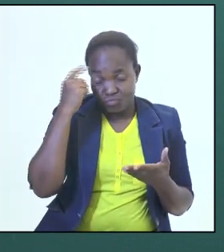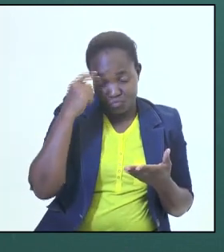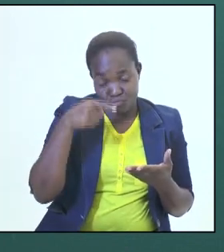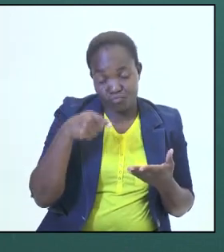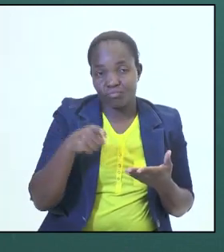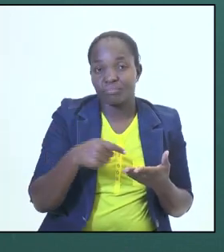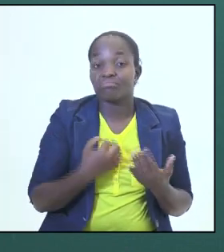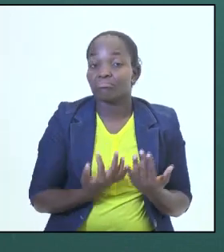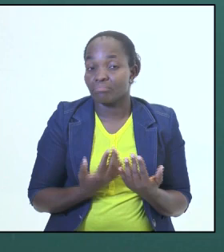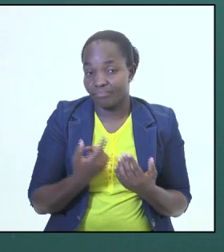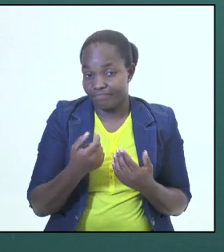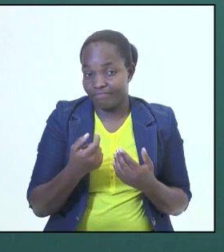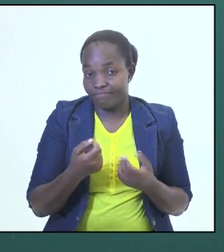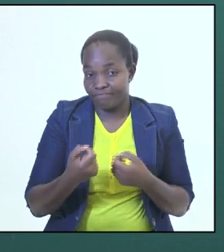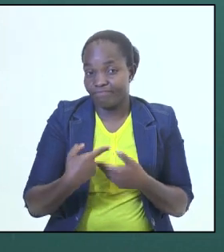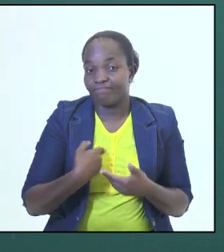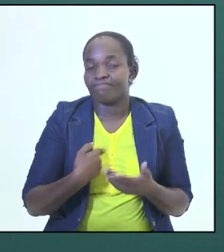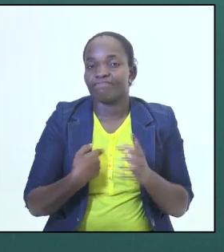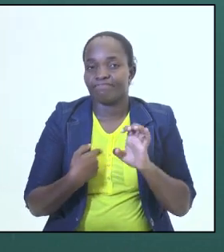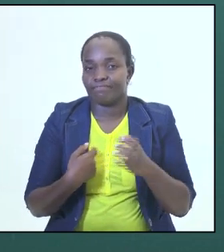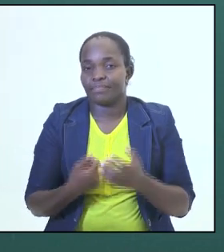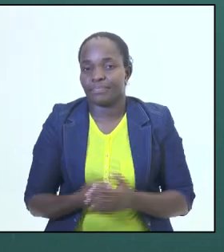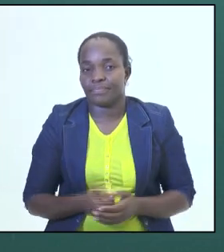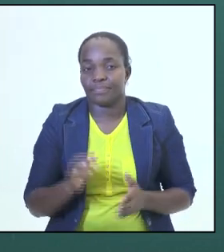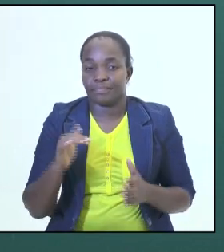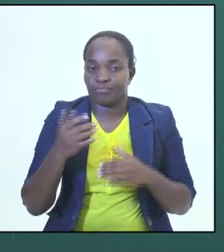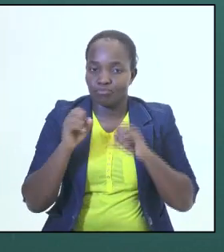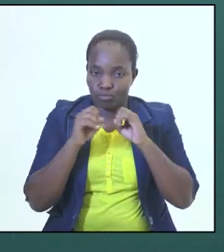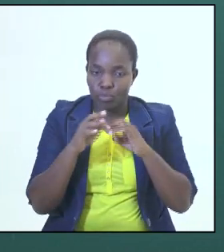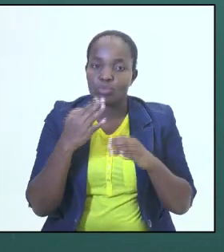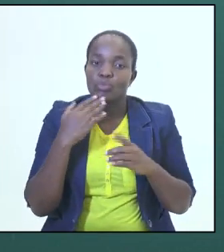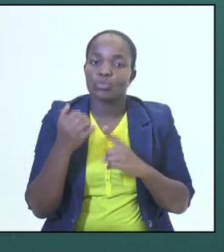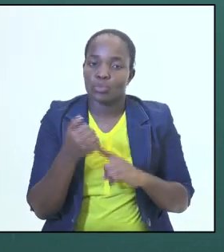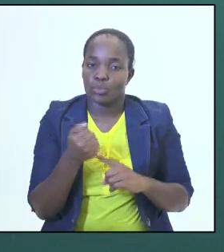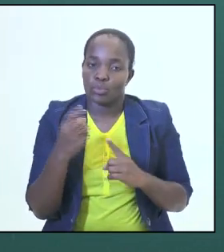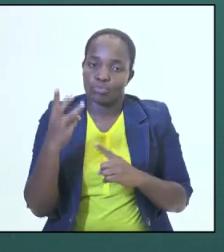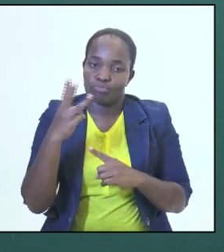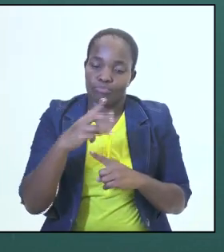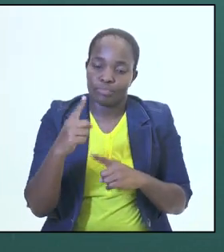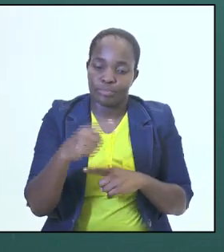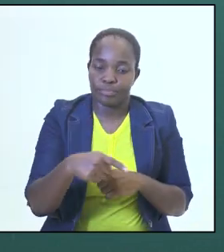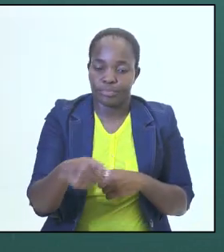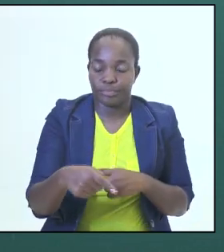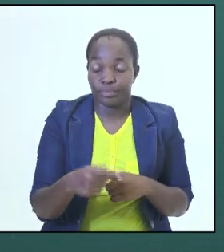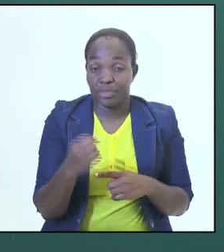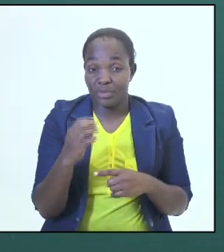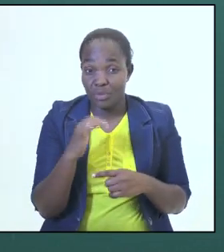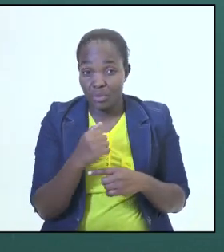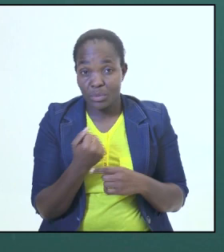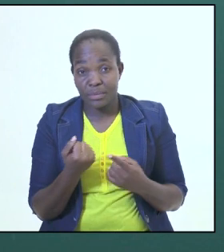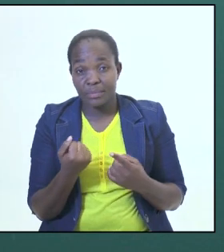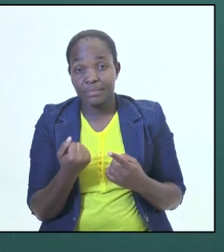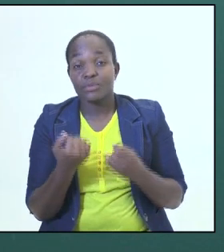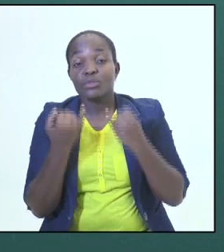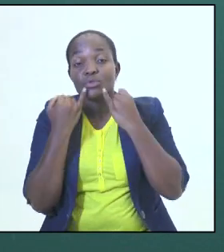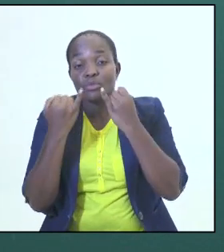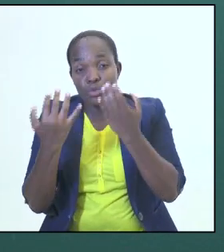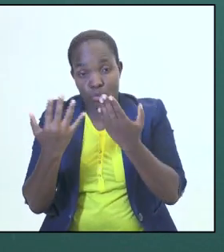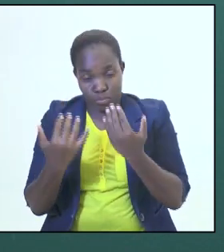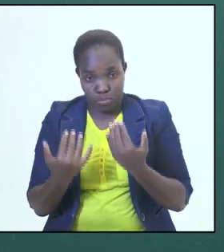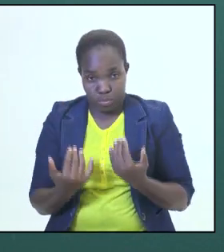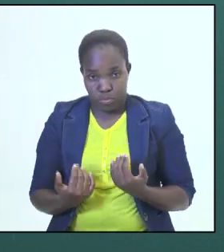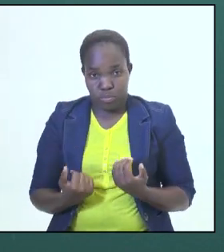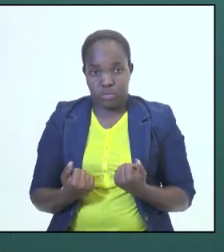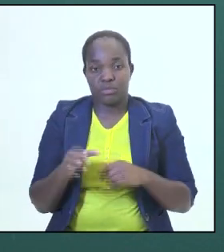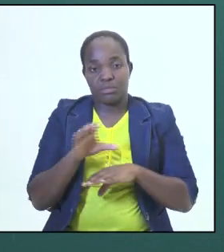I'm waiting for your SMS. We will announce the winner within 3 days, and if you are the winner, we'll call you